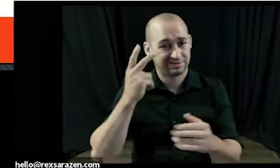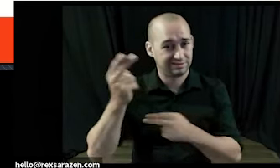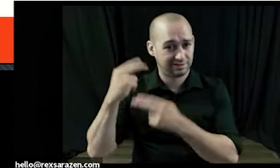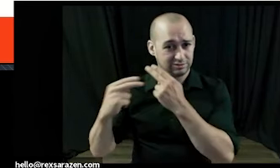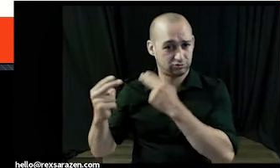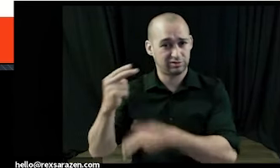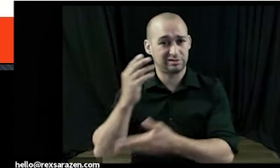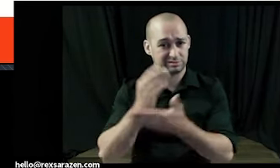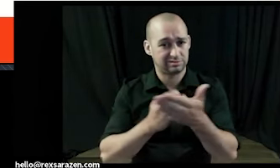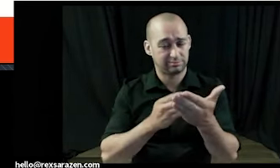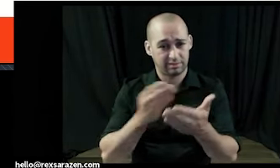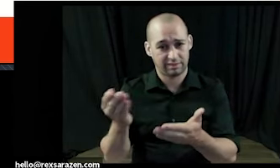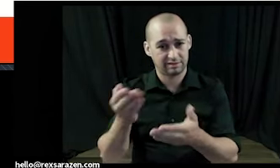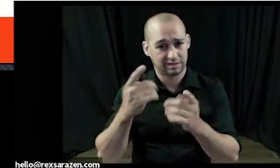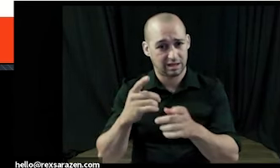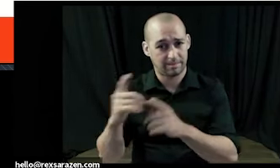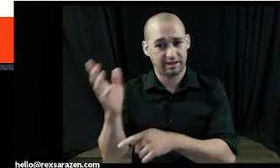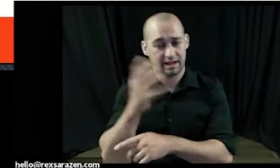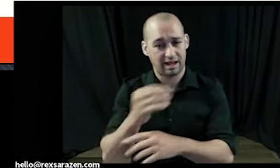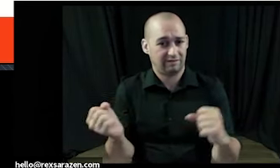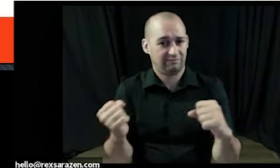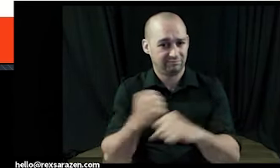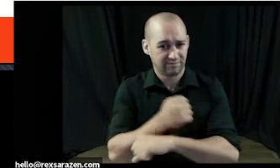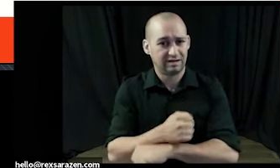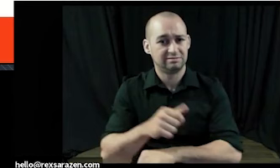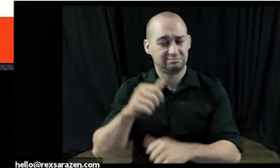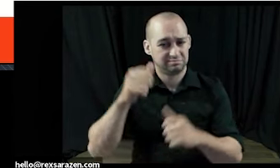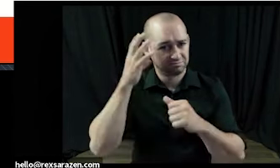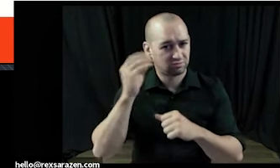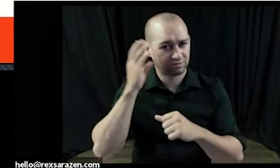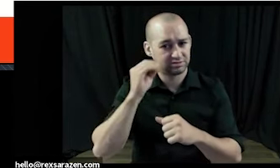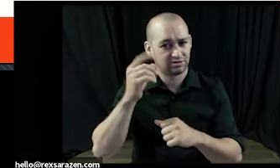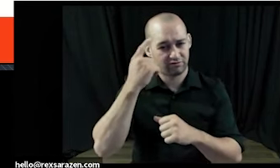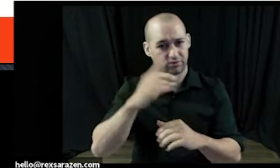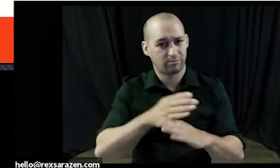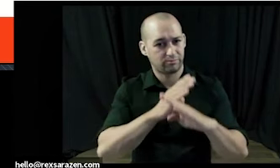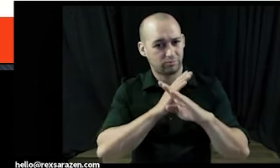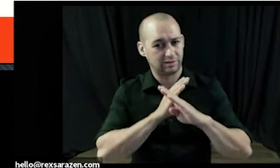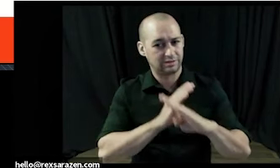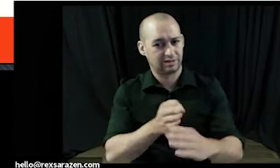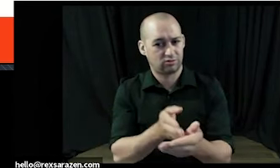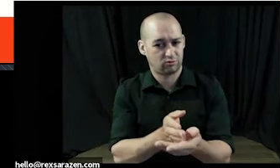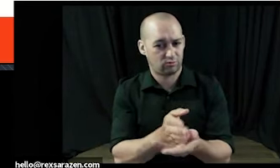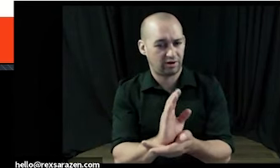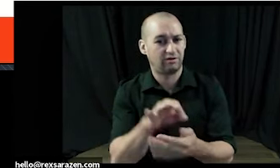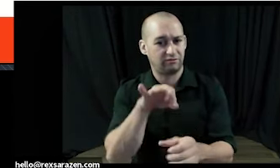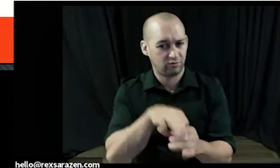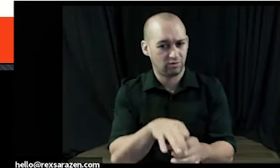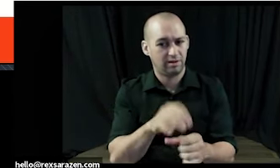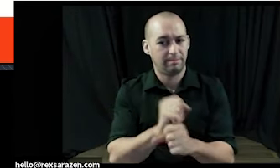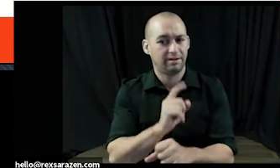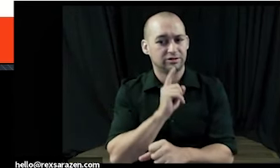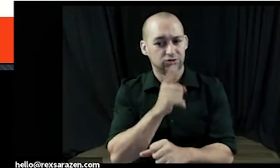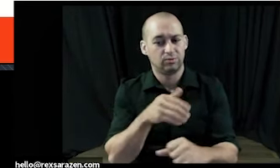events that have occurred and the fight that we have gone through to protect our right to vote and to ensure that we can enter